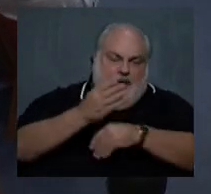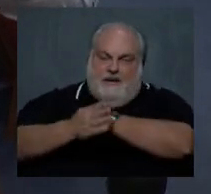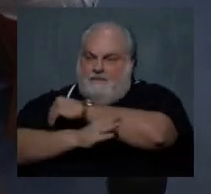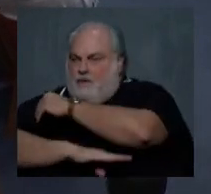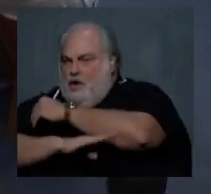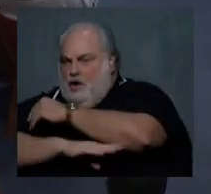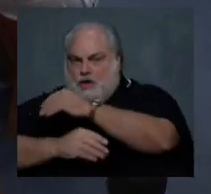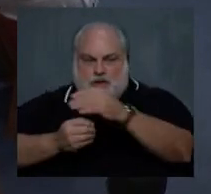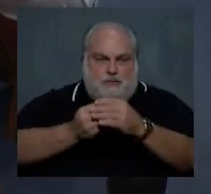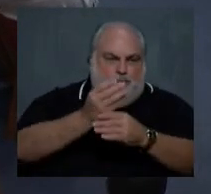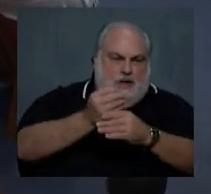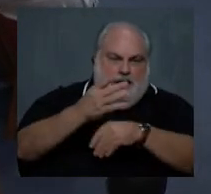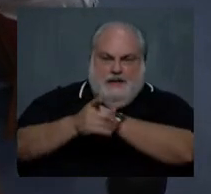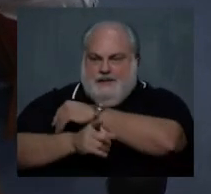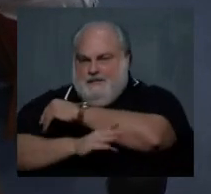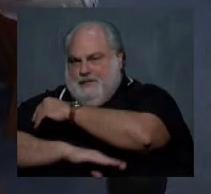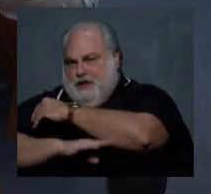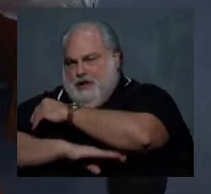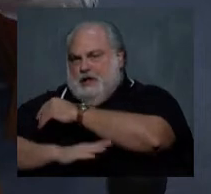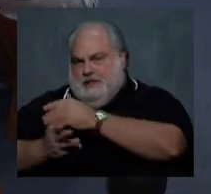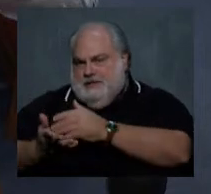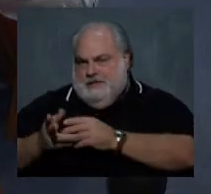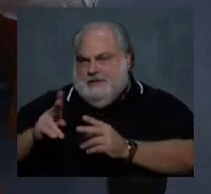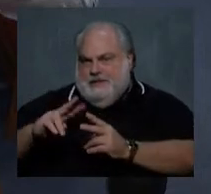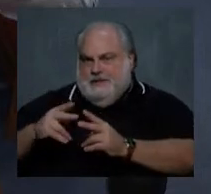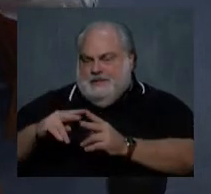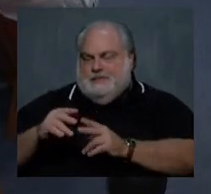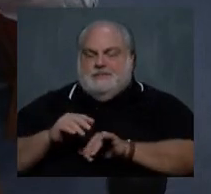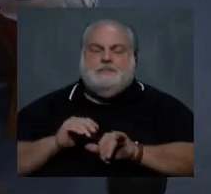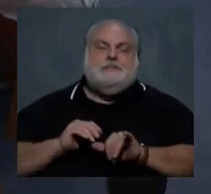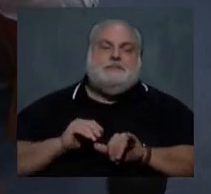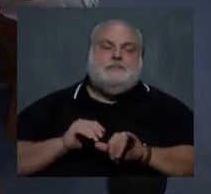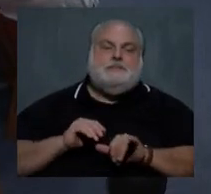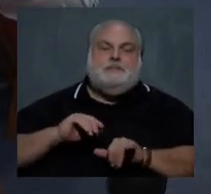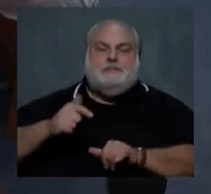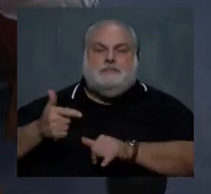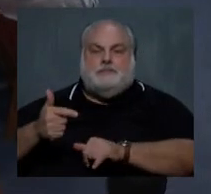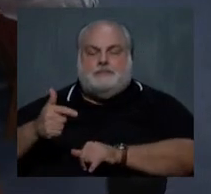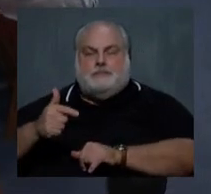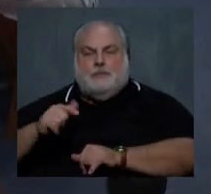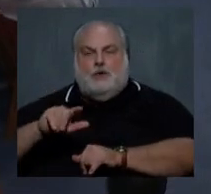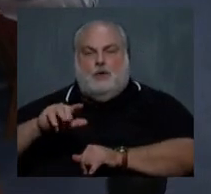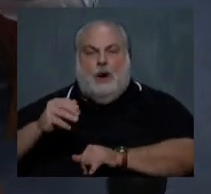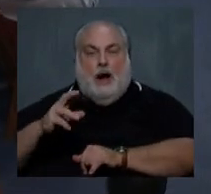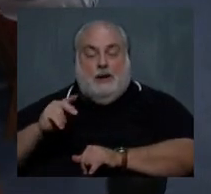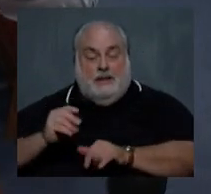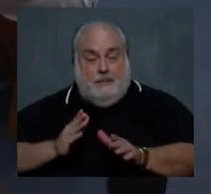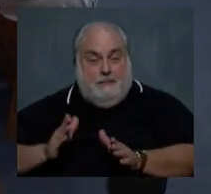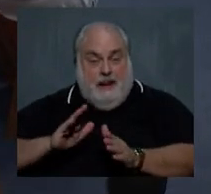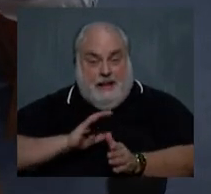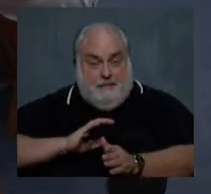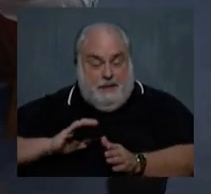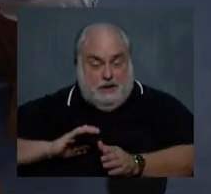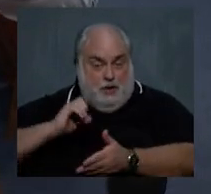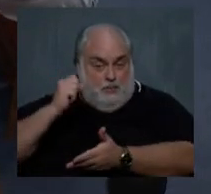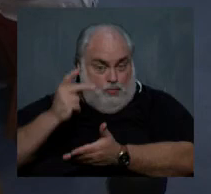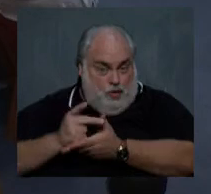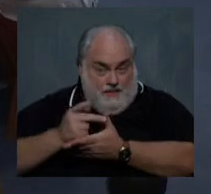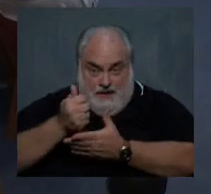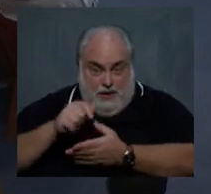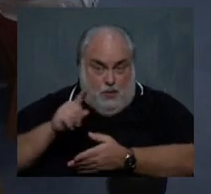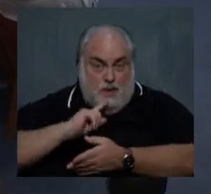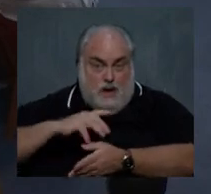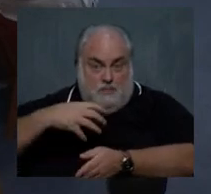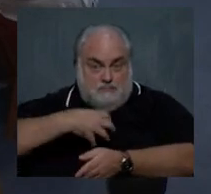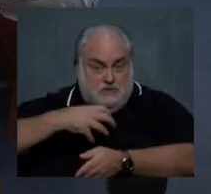that. Okay. So in general, spring or the fall. And the planning commission approved it. Was there anybody that was in opposition to